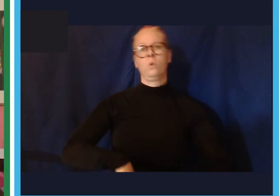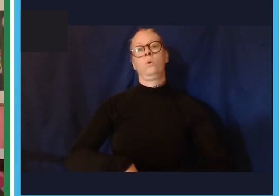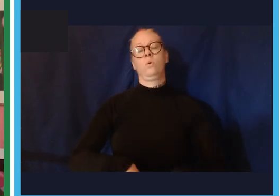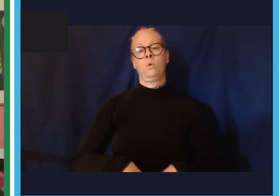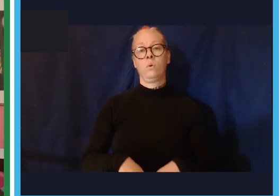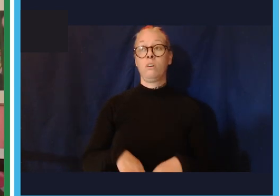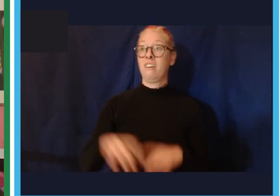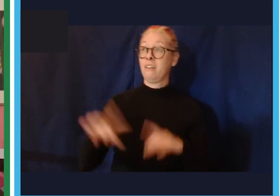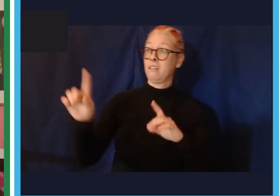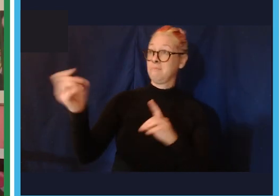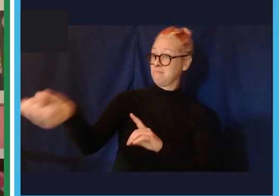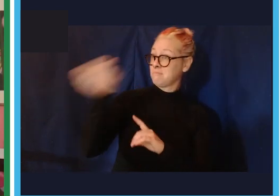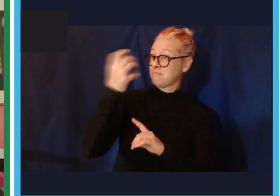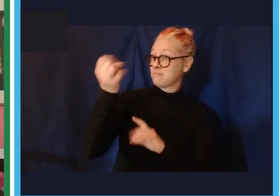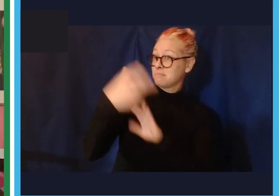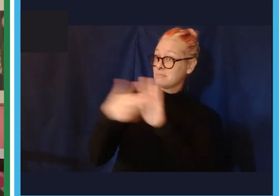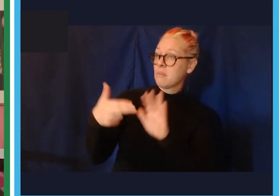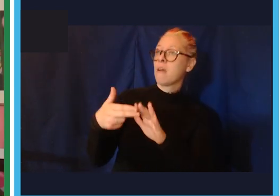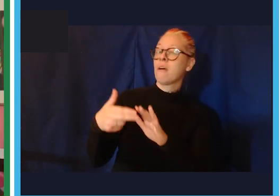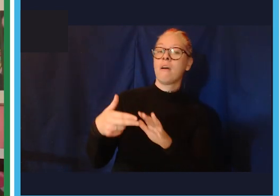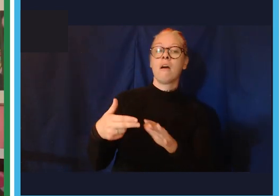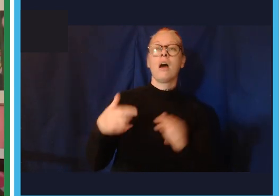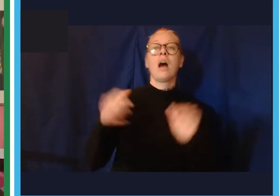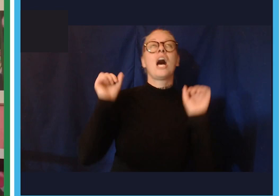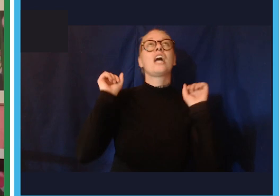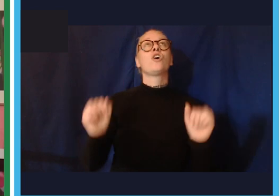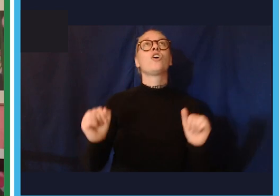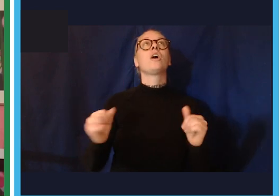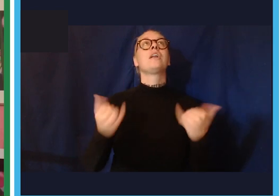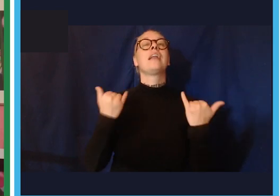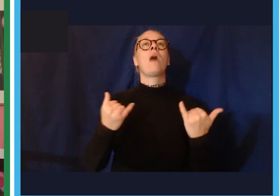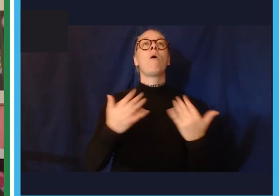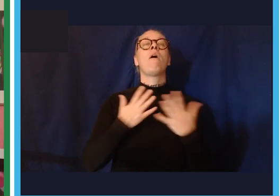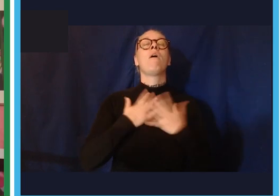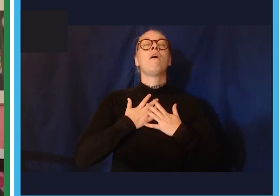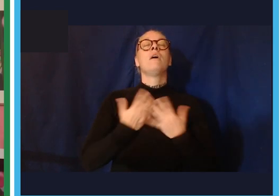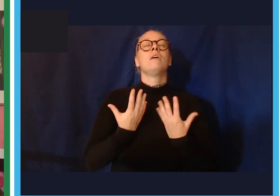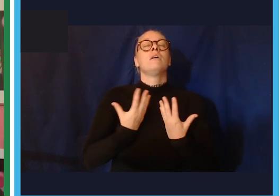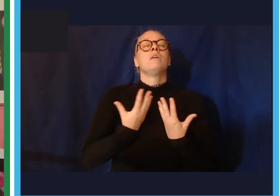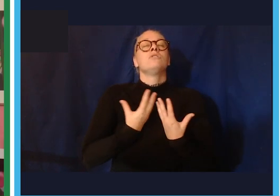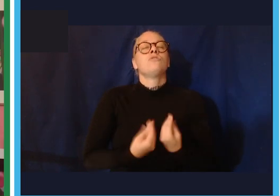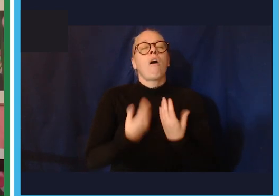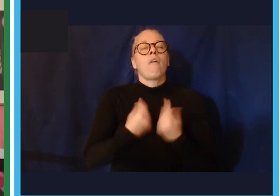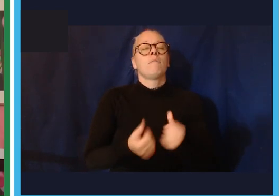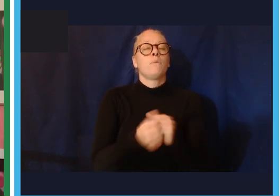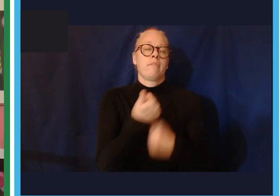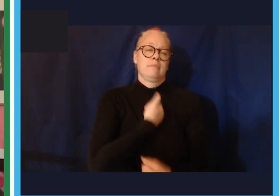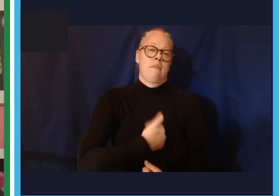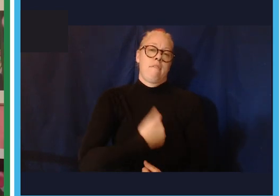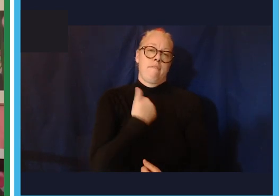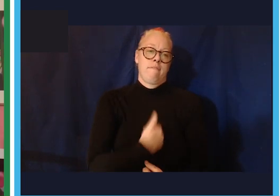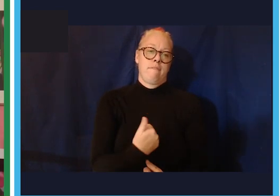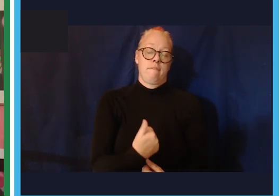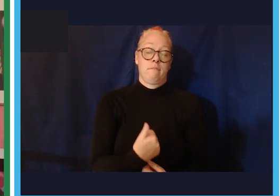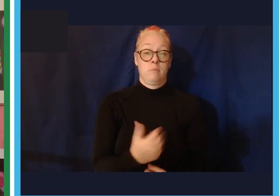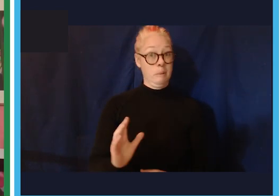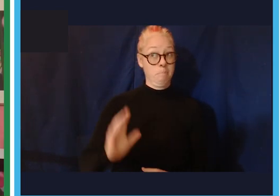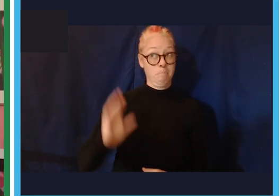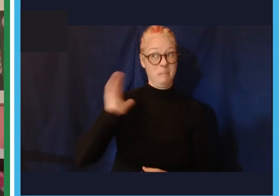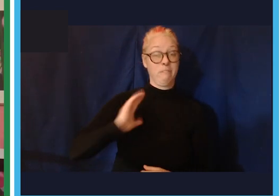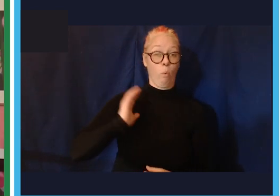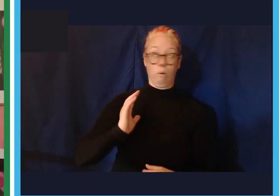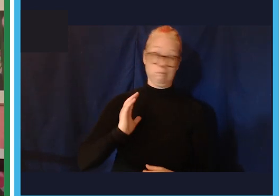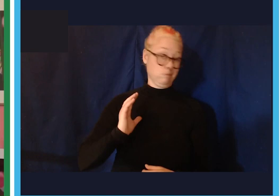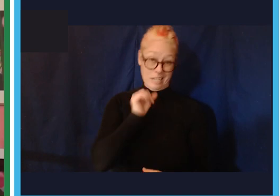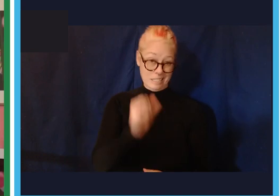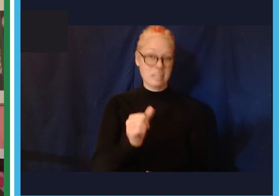It made me understand a lot of moments where I wasn't, I don't know, completely in control or able to,